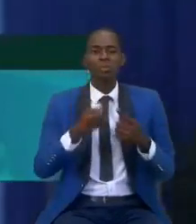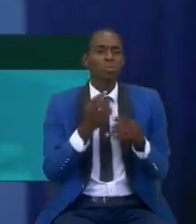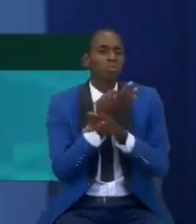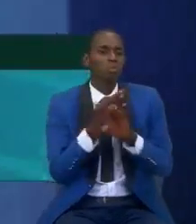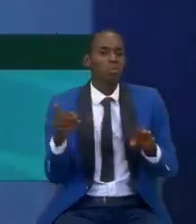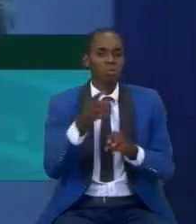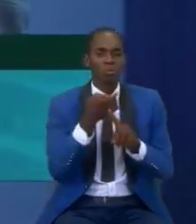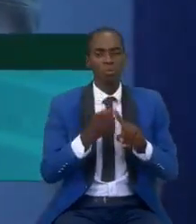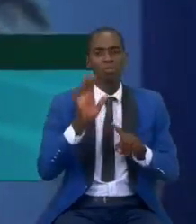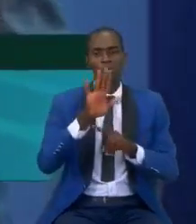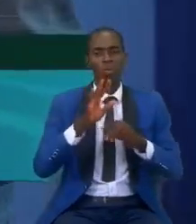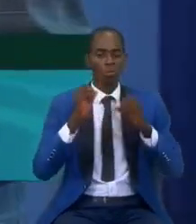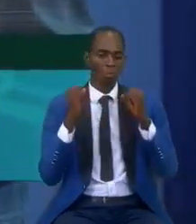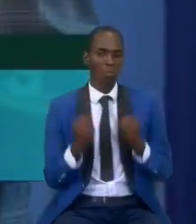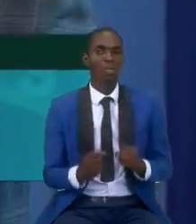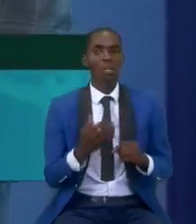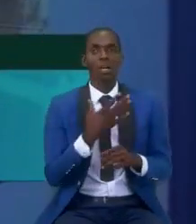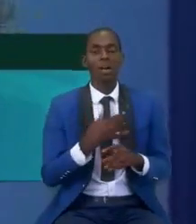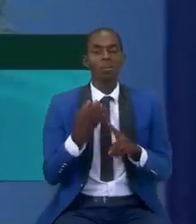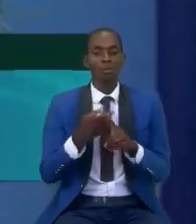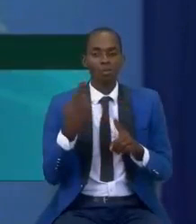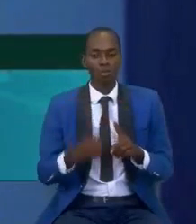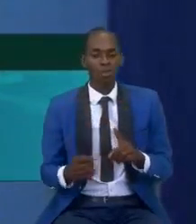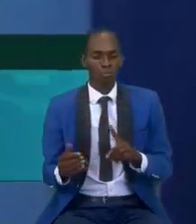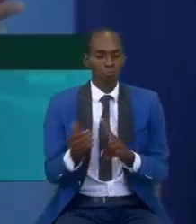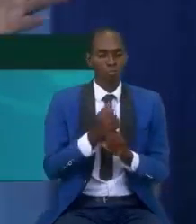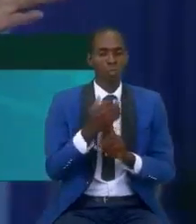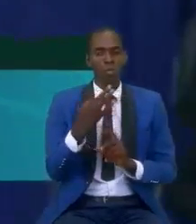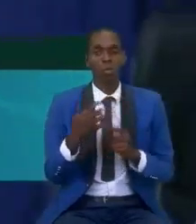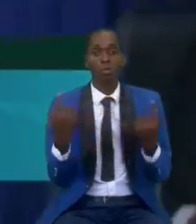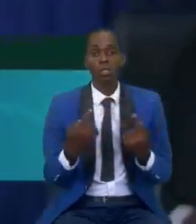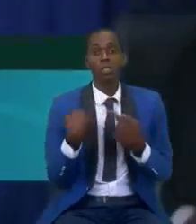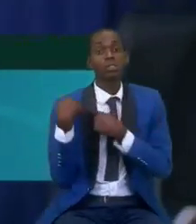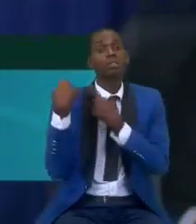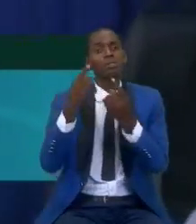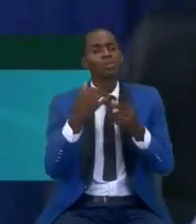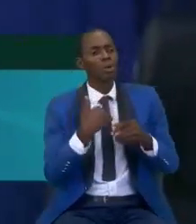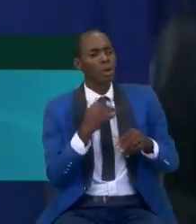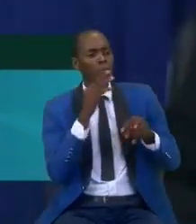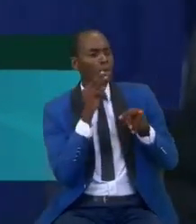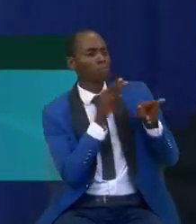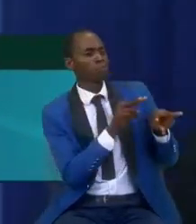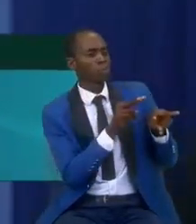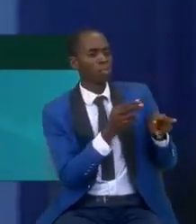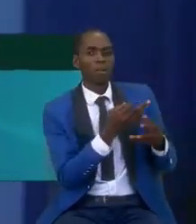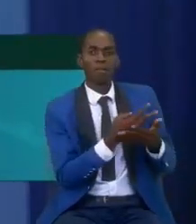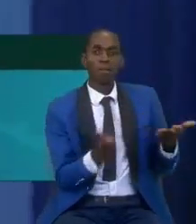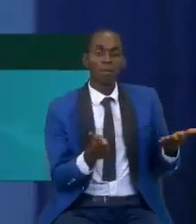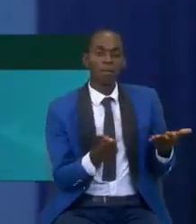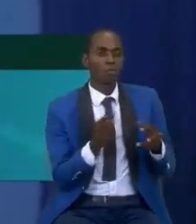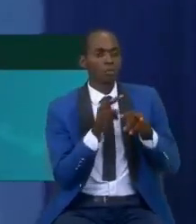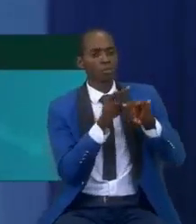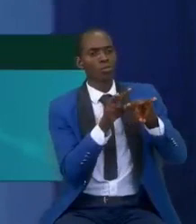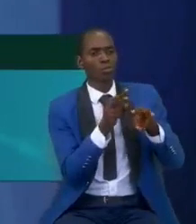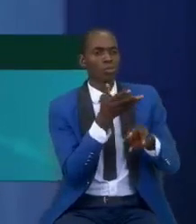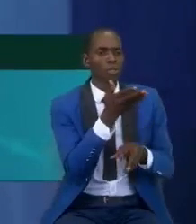says, since you have looked there, it failed. You have looked there, it failed. You have looked there, it failed. You have looked at yourself,